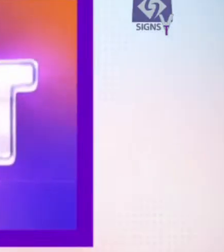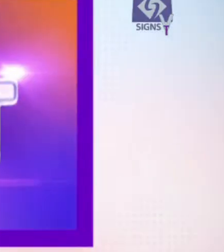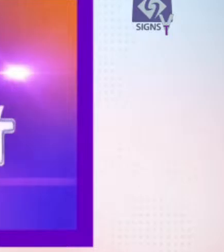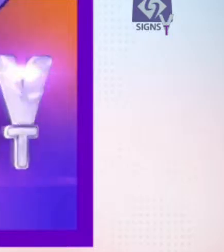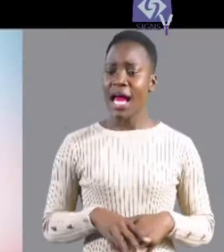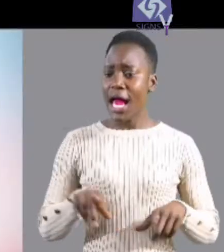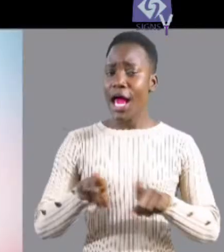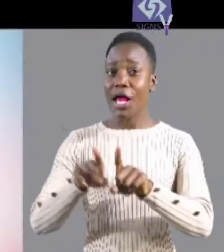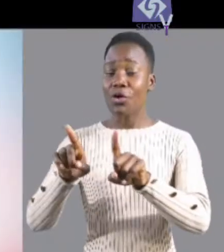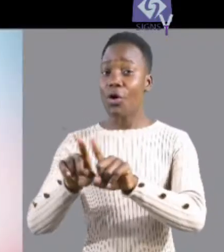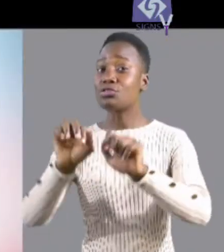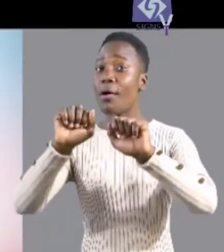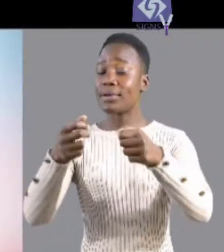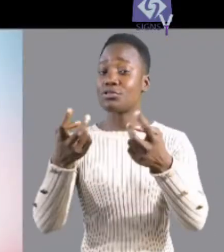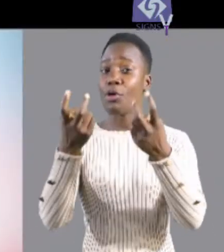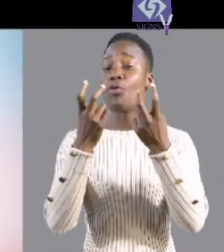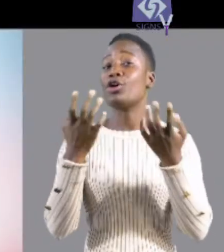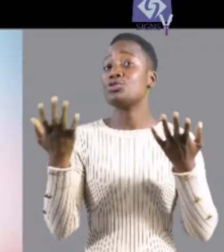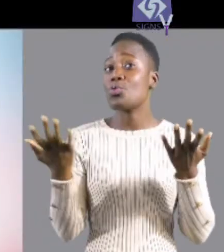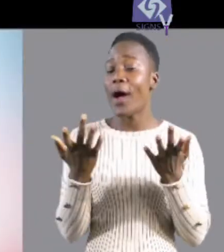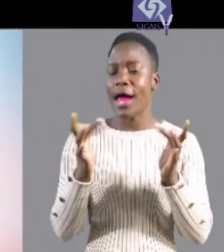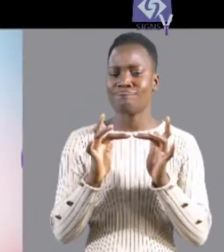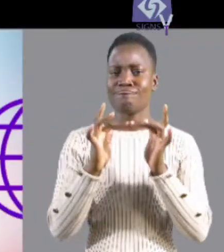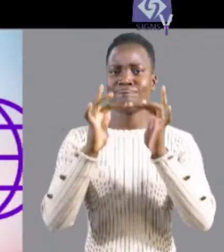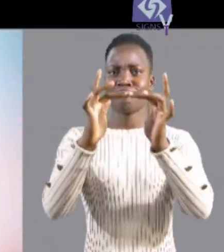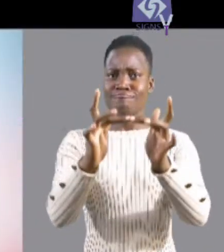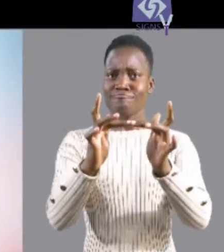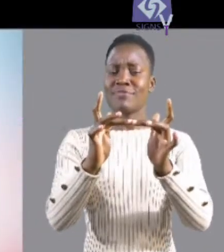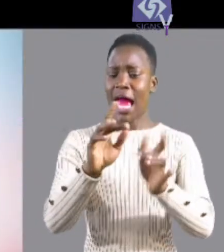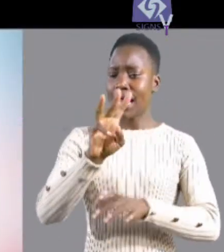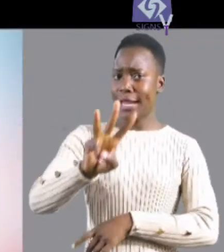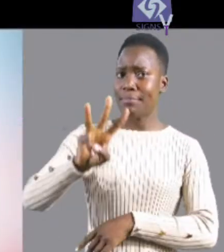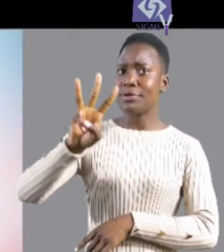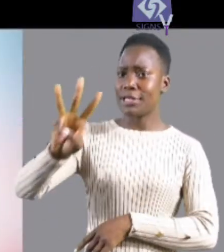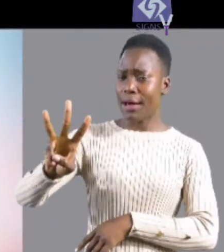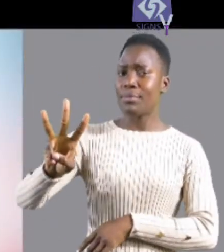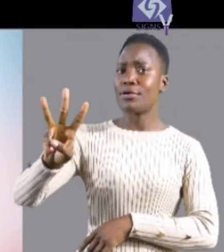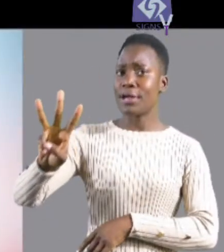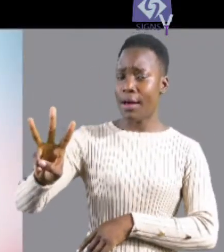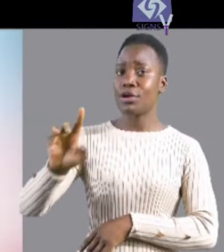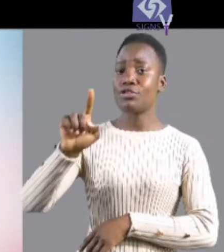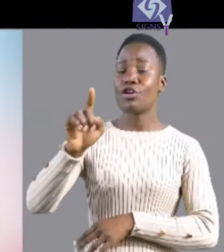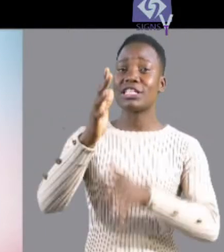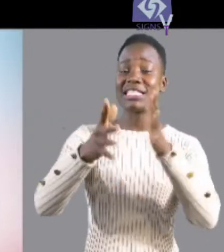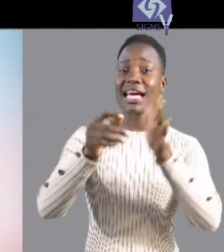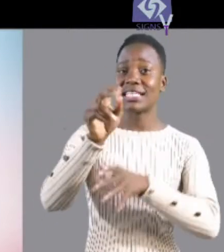And to make things even better, you can now watch us online on